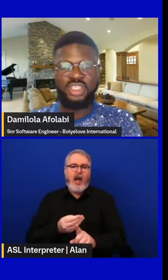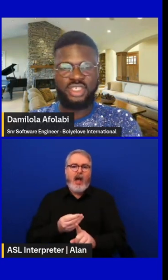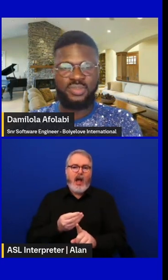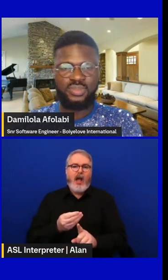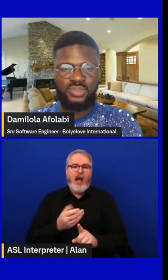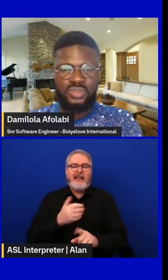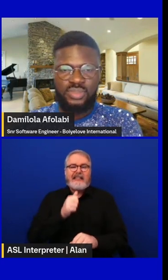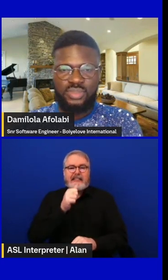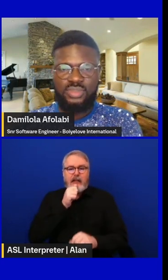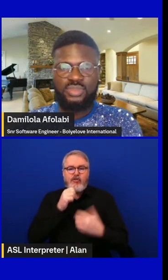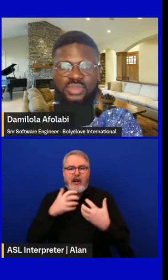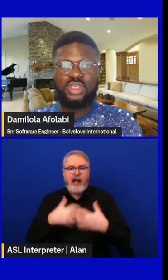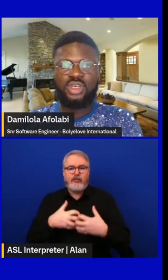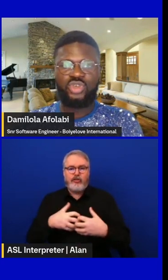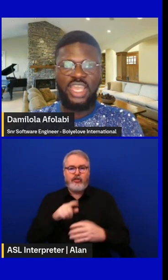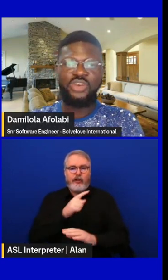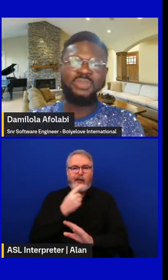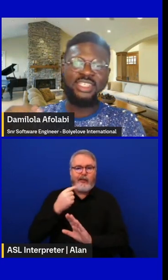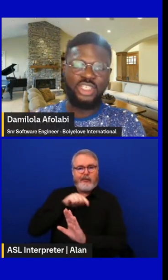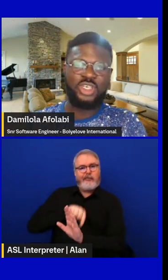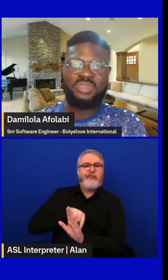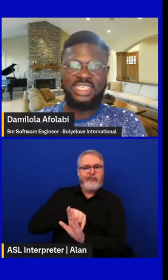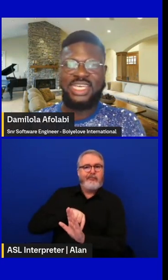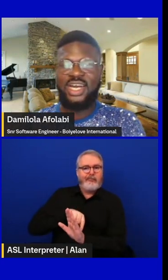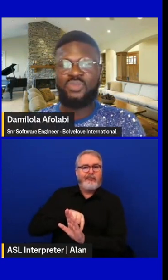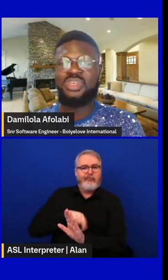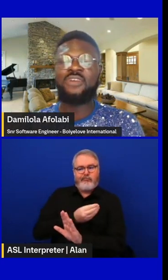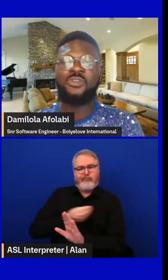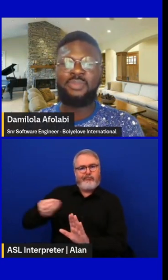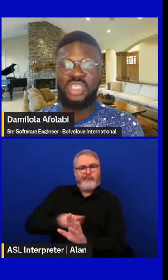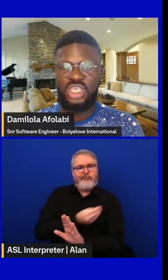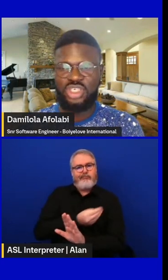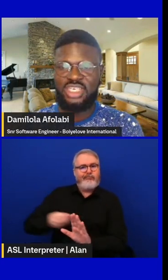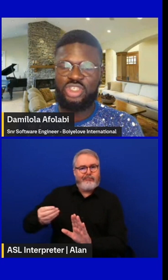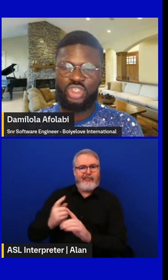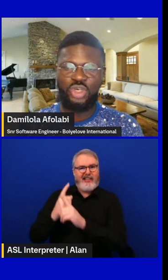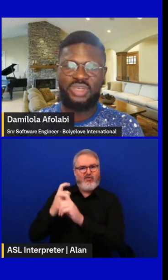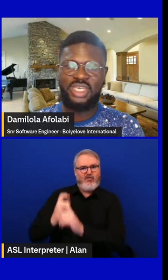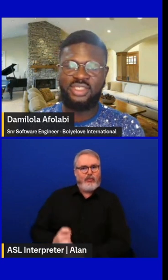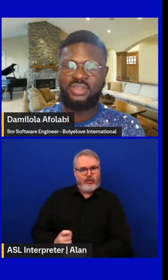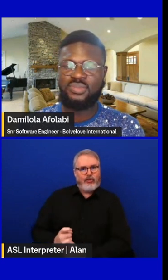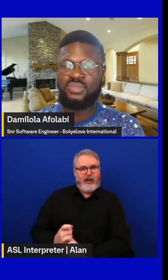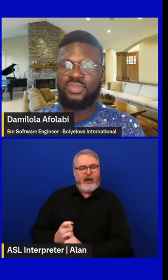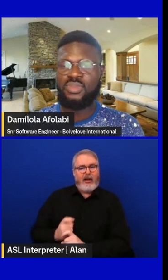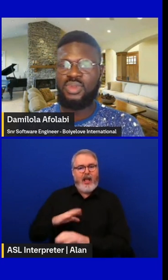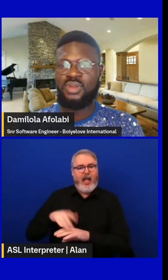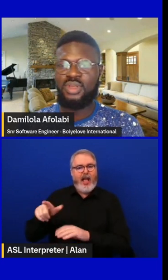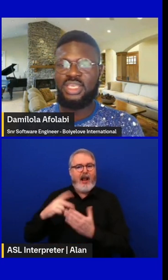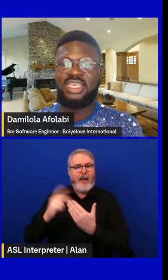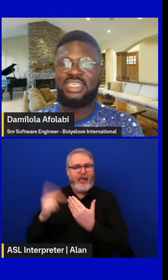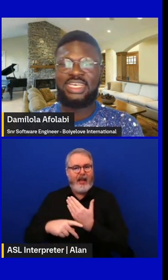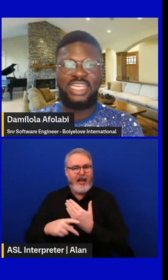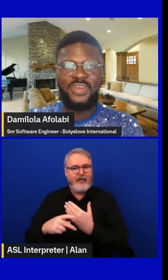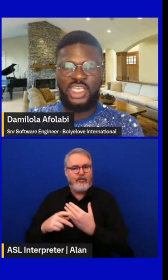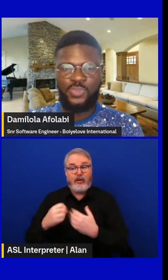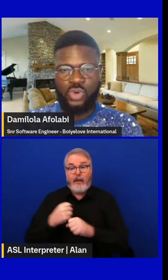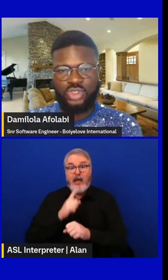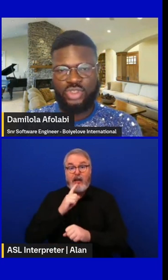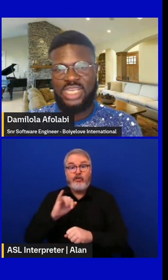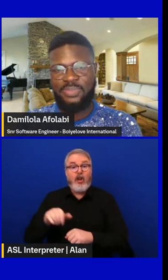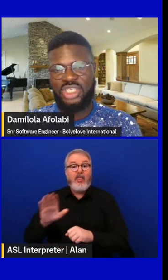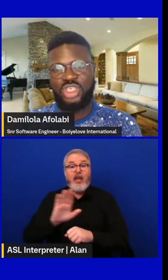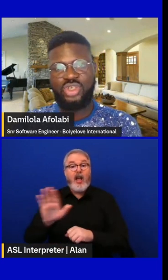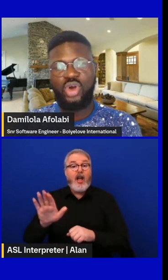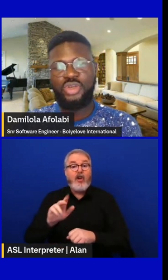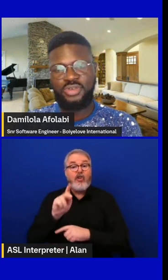secret engine to encrypt and decrypt data on behalf of application, ensuring keys are never